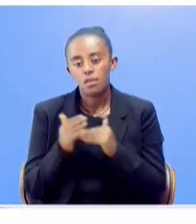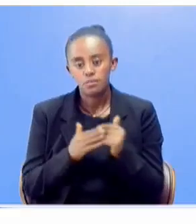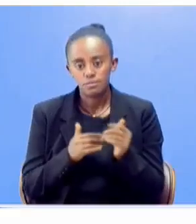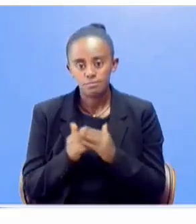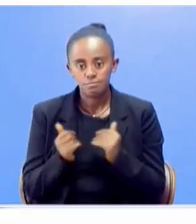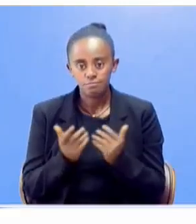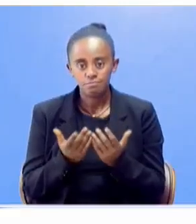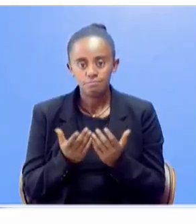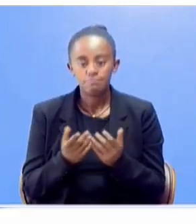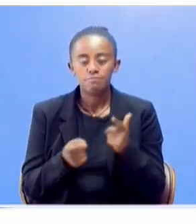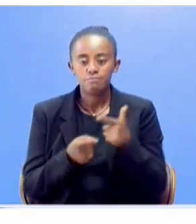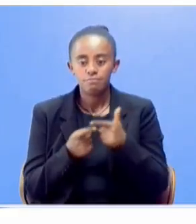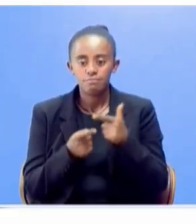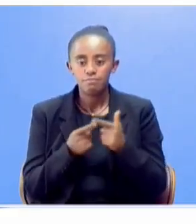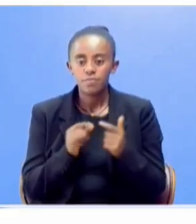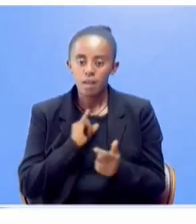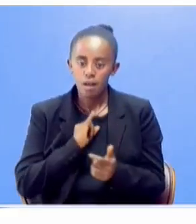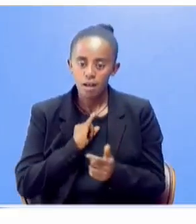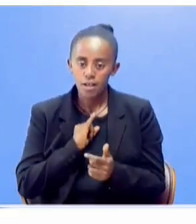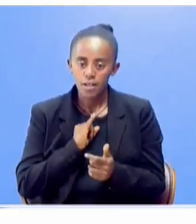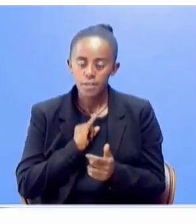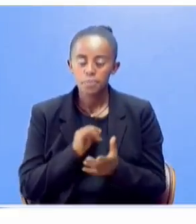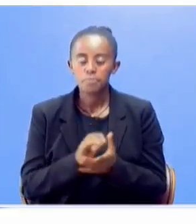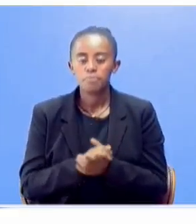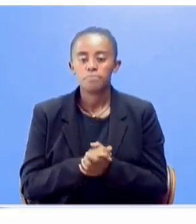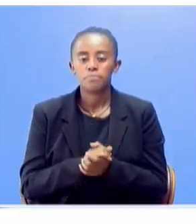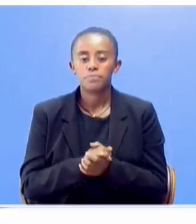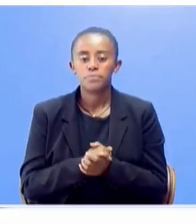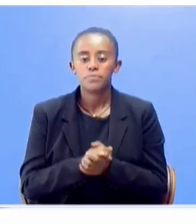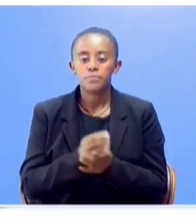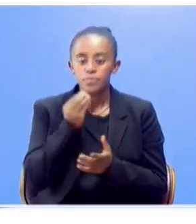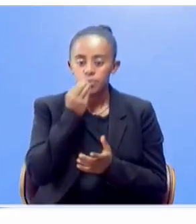one, I ate